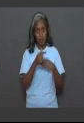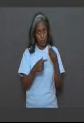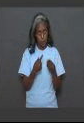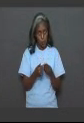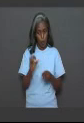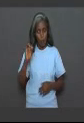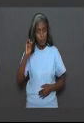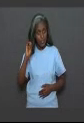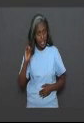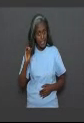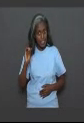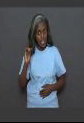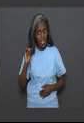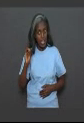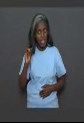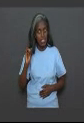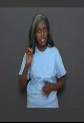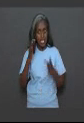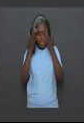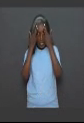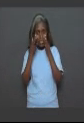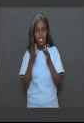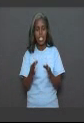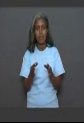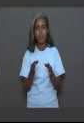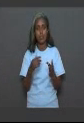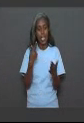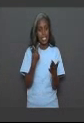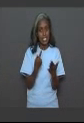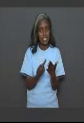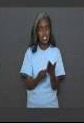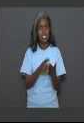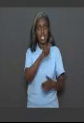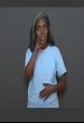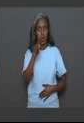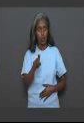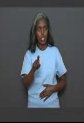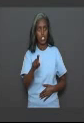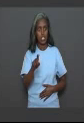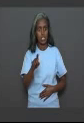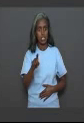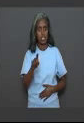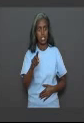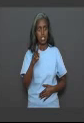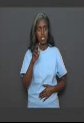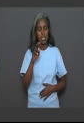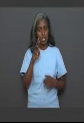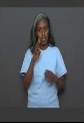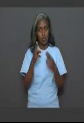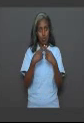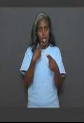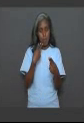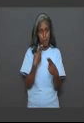So theta is determined by this equation up to a